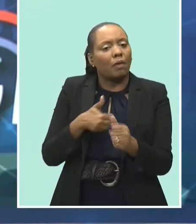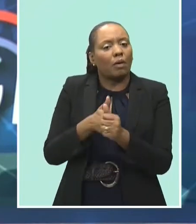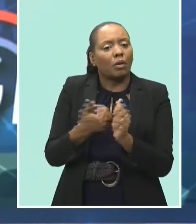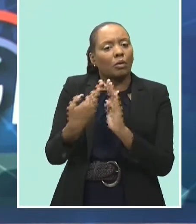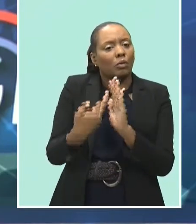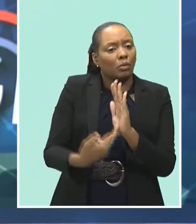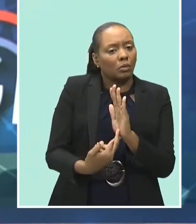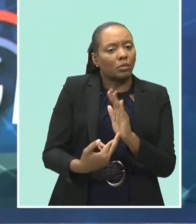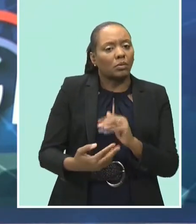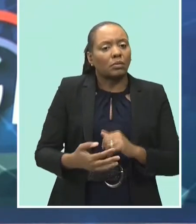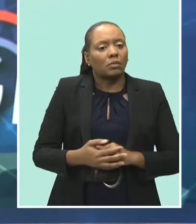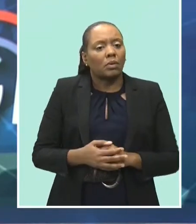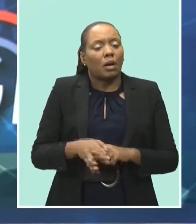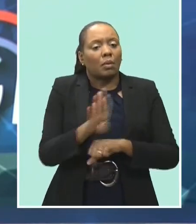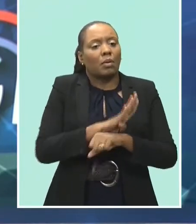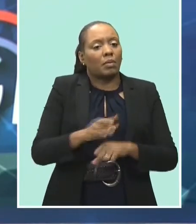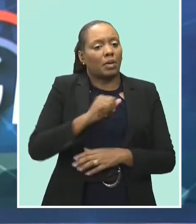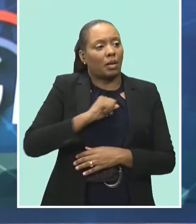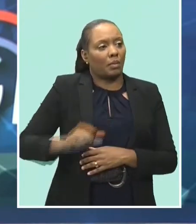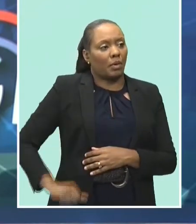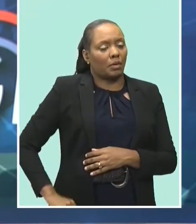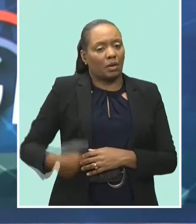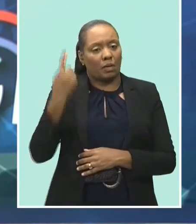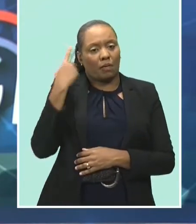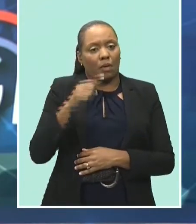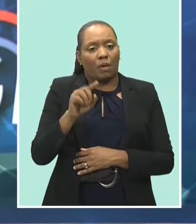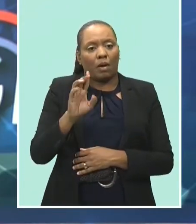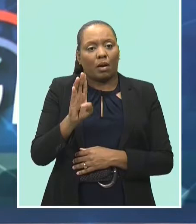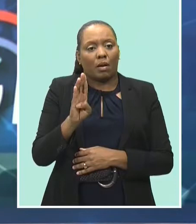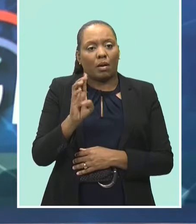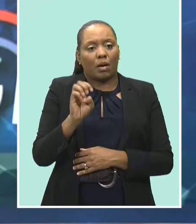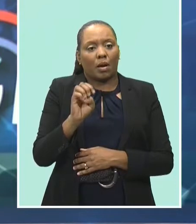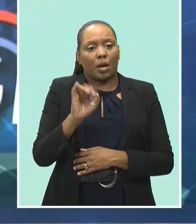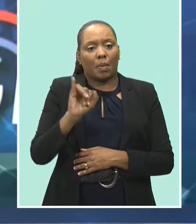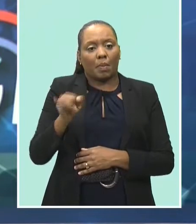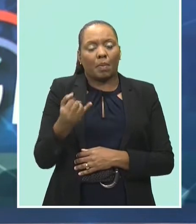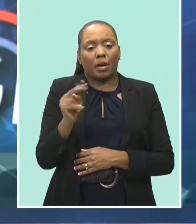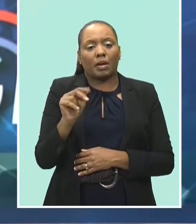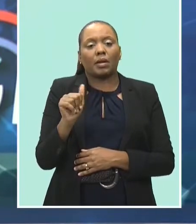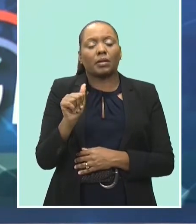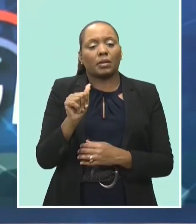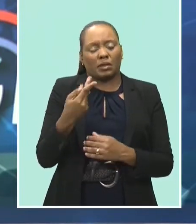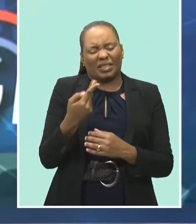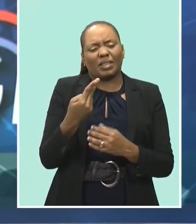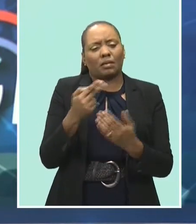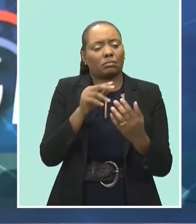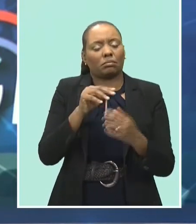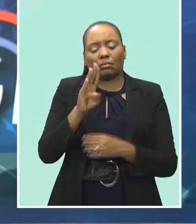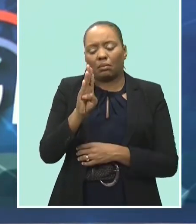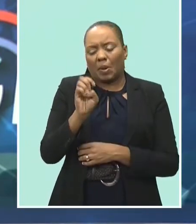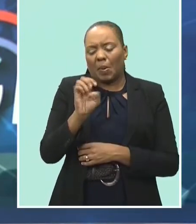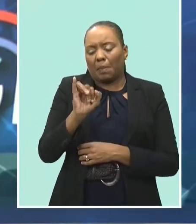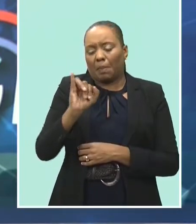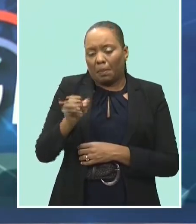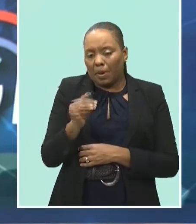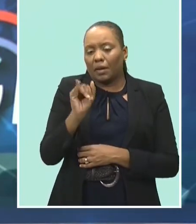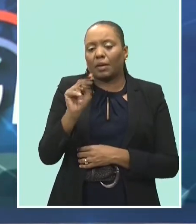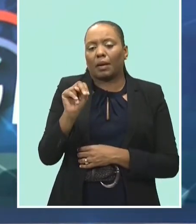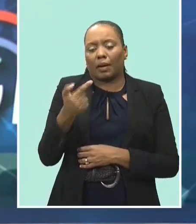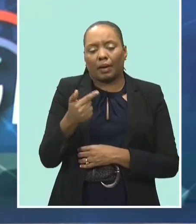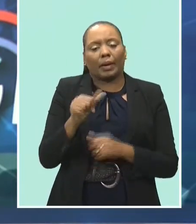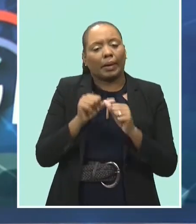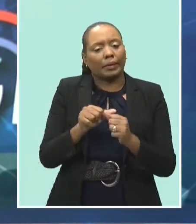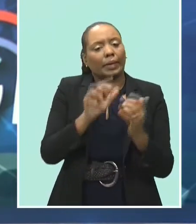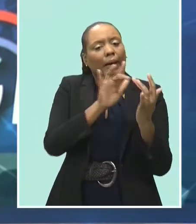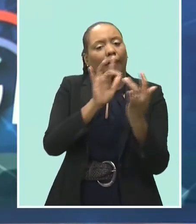Barbados Ambassador in Beijing, Francois Jackman, is in touch with the students on a daily basis. It says the students have been staying indoors and